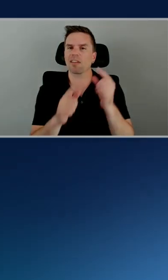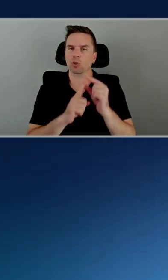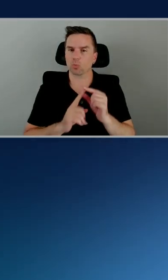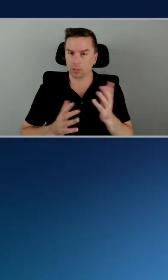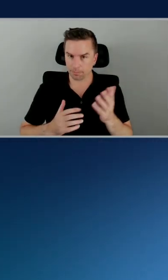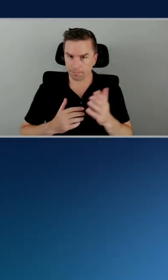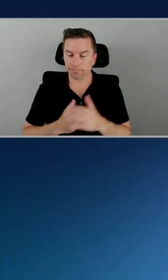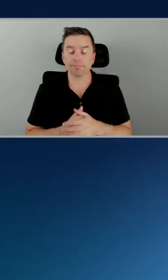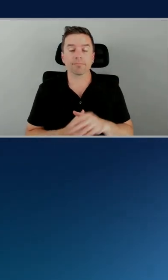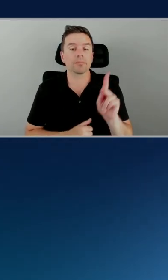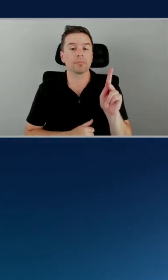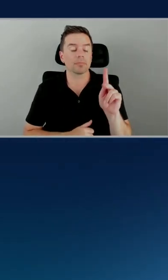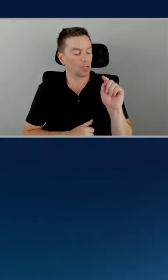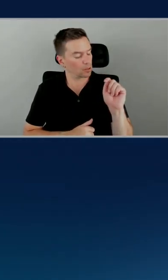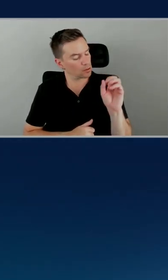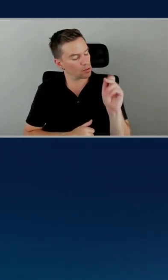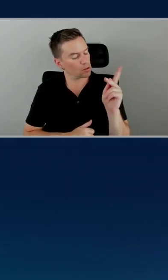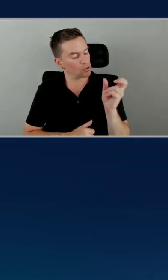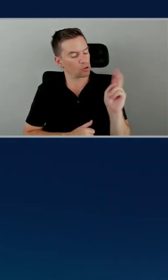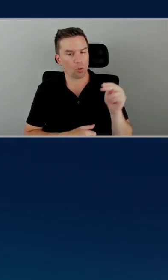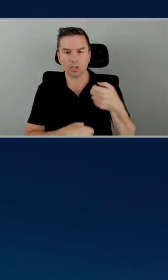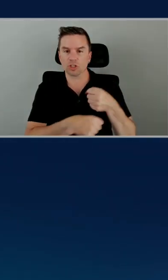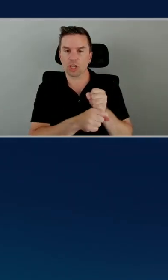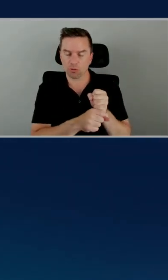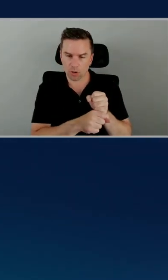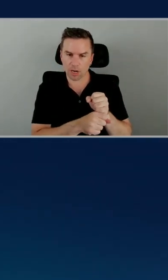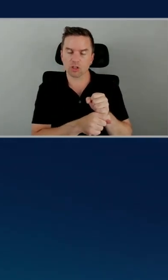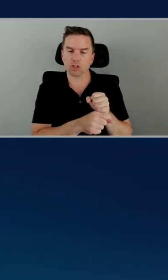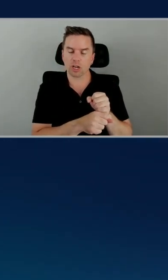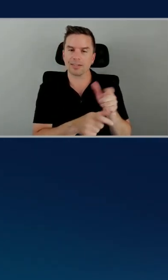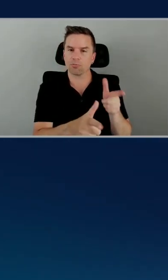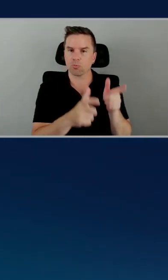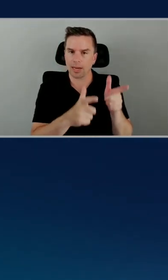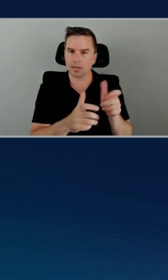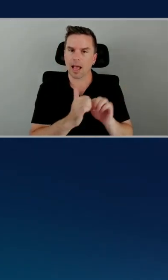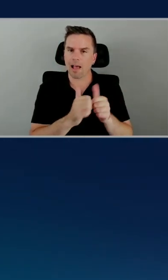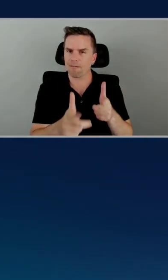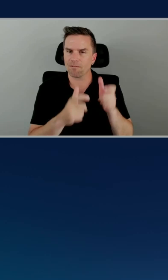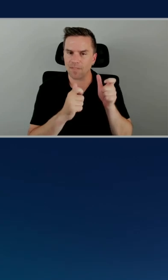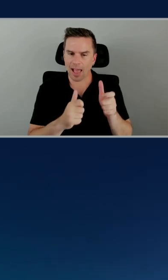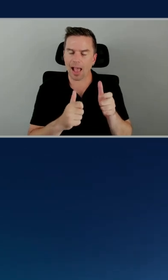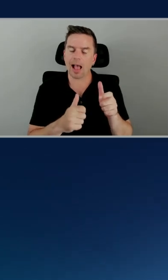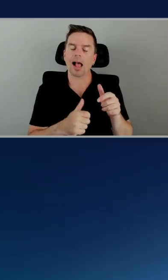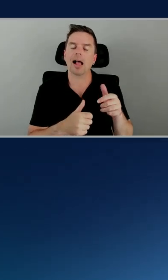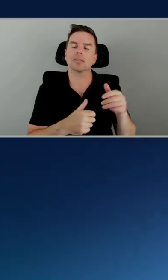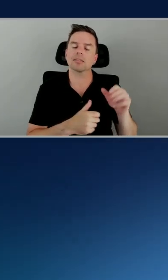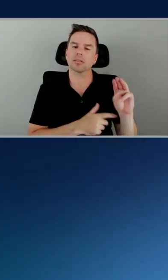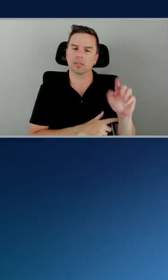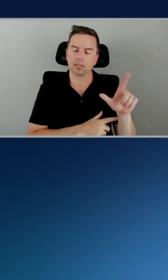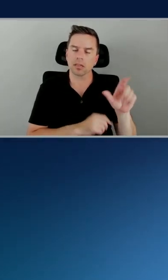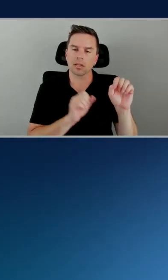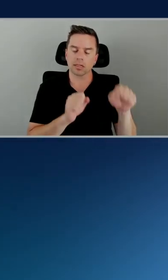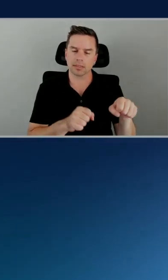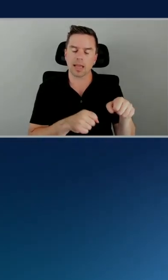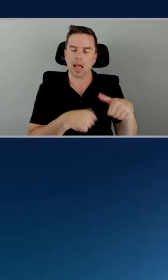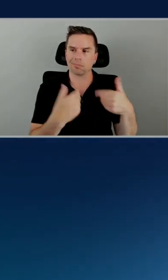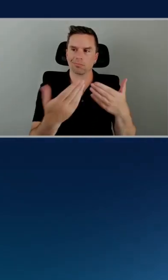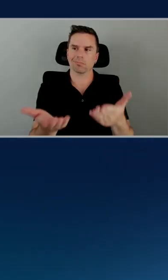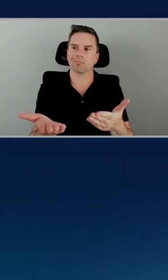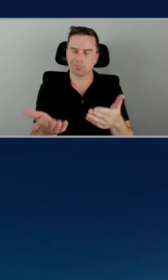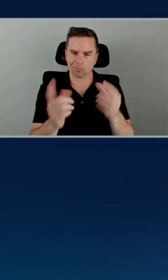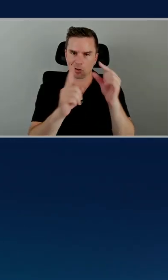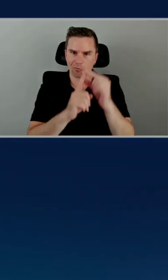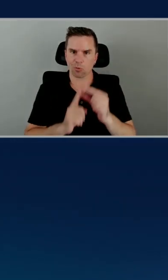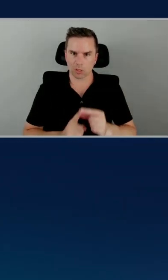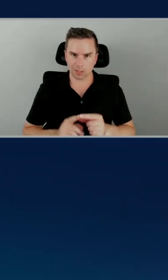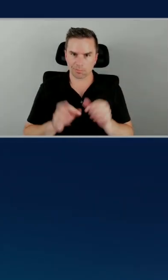token generation rate. So what it means is how fast the model is generating the token responses or the words in sequence, one after the other. So